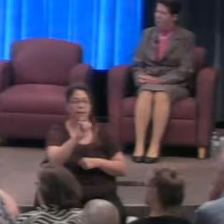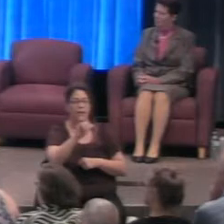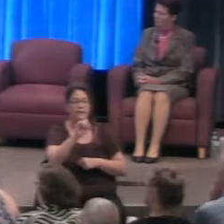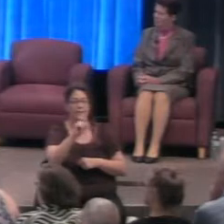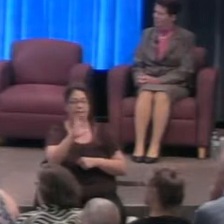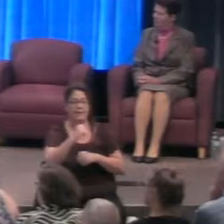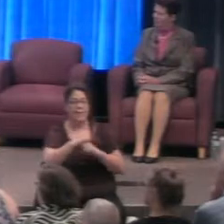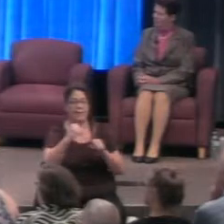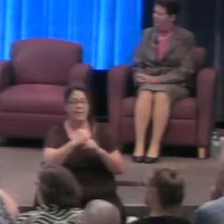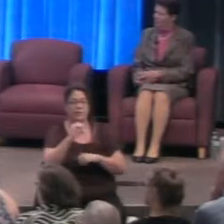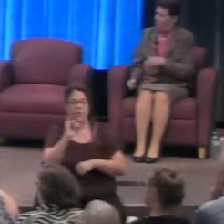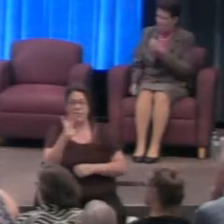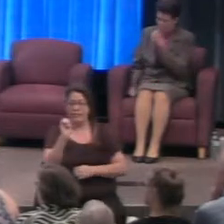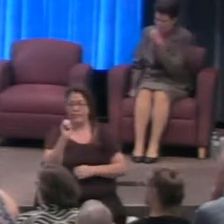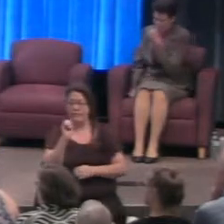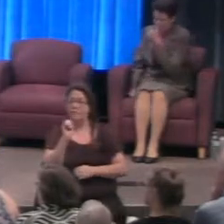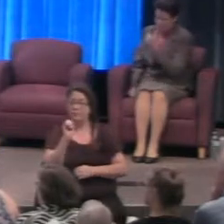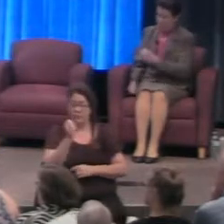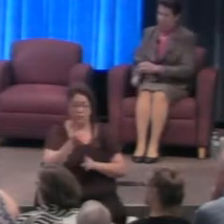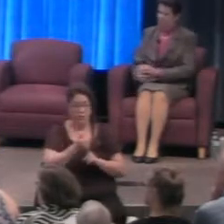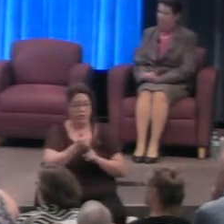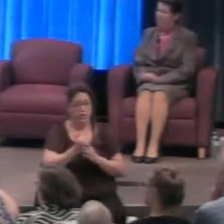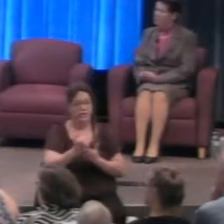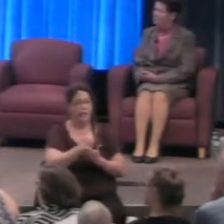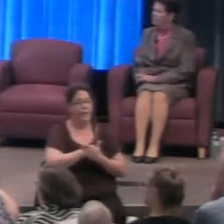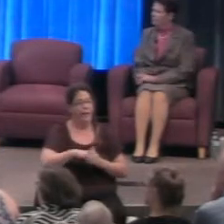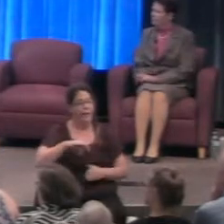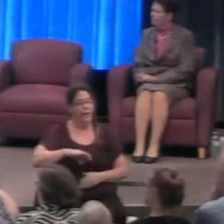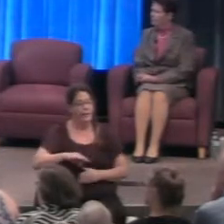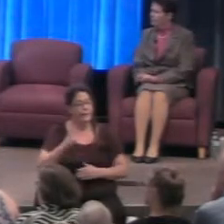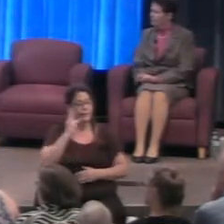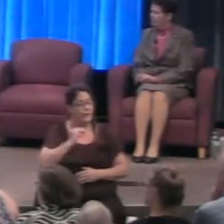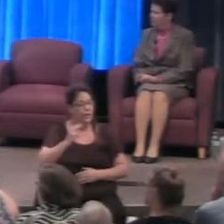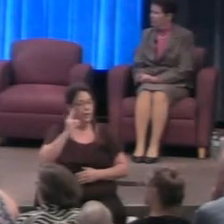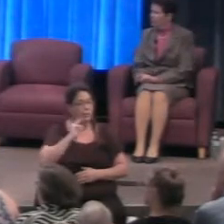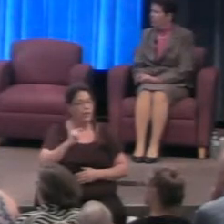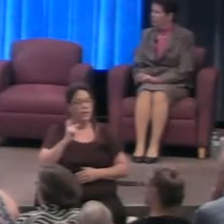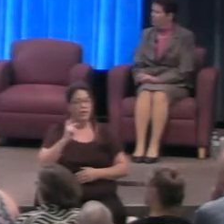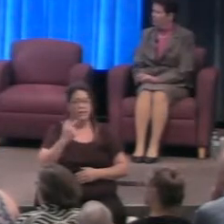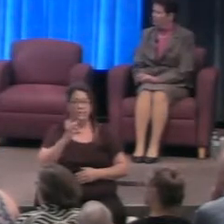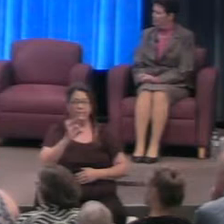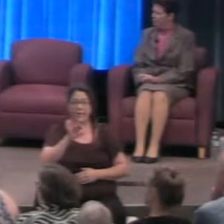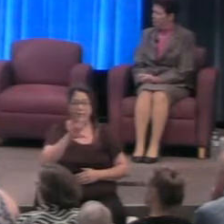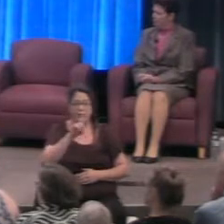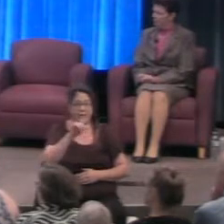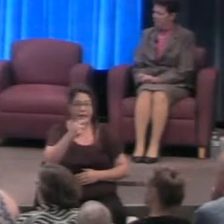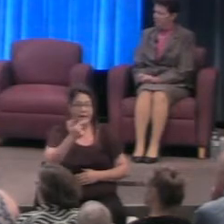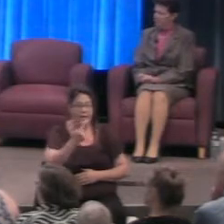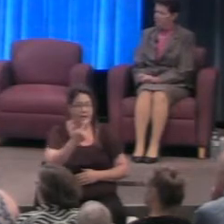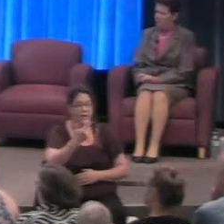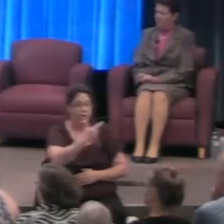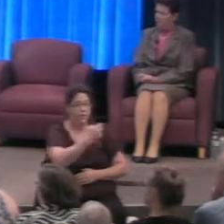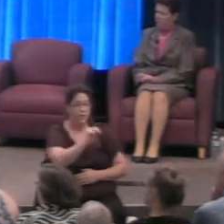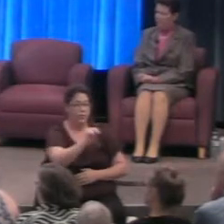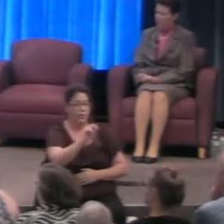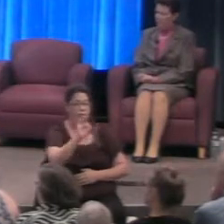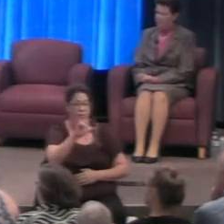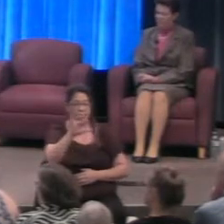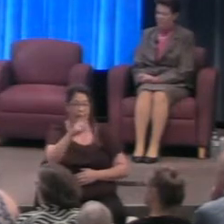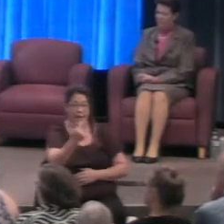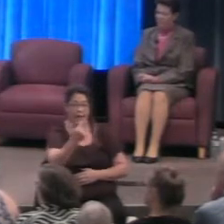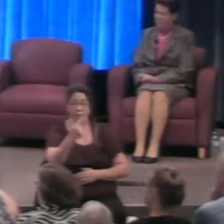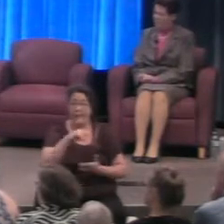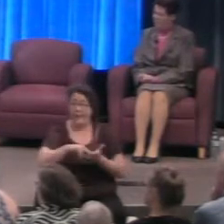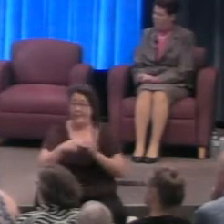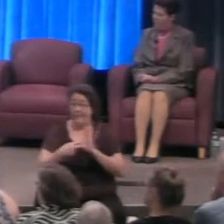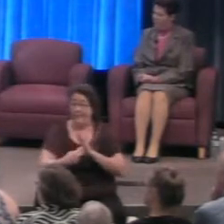gained experience leading programs from requirements, generation to fielding. Those of us in the Air Force knows what that means. For